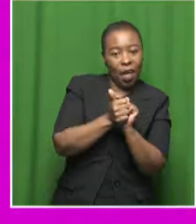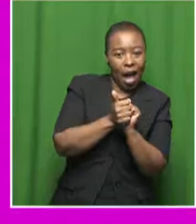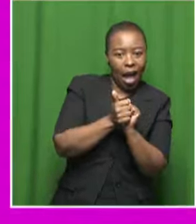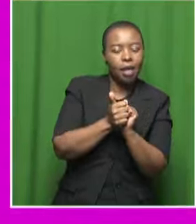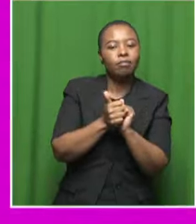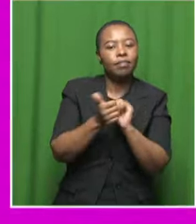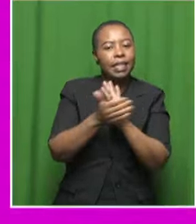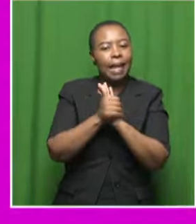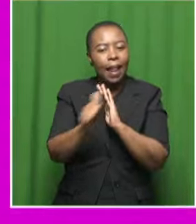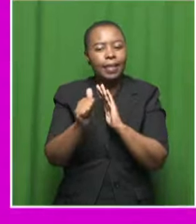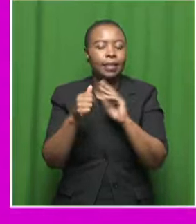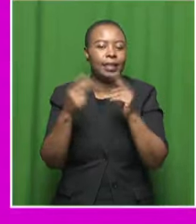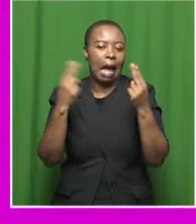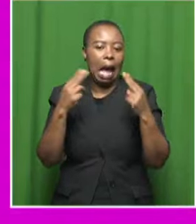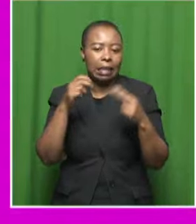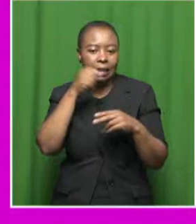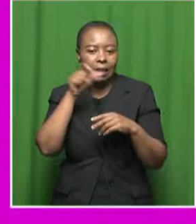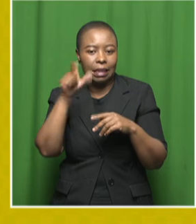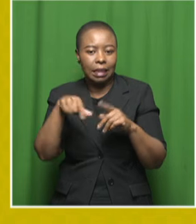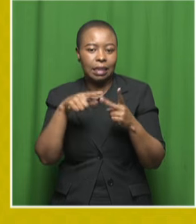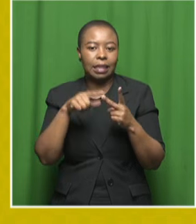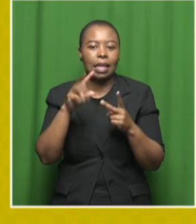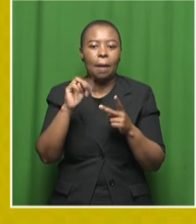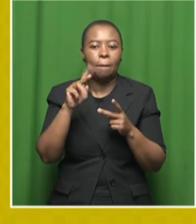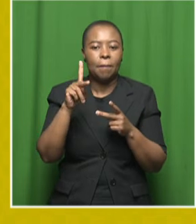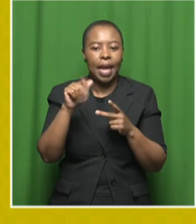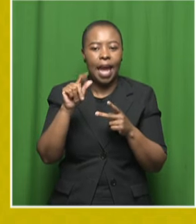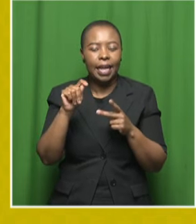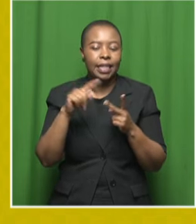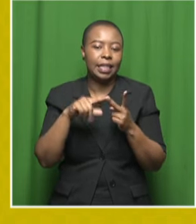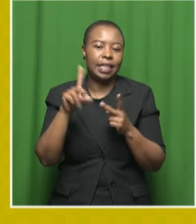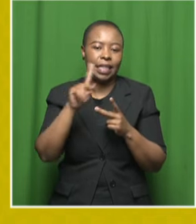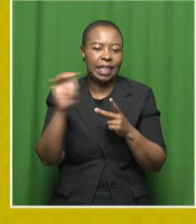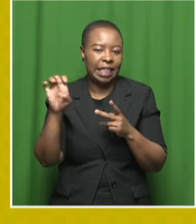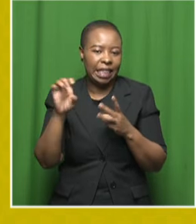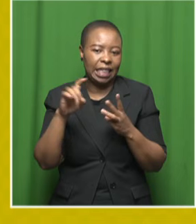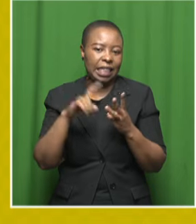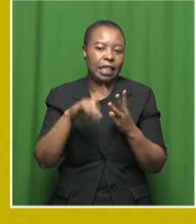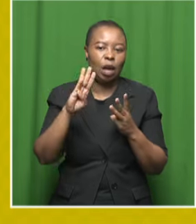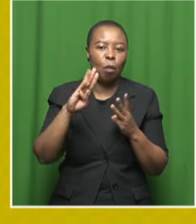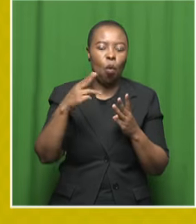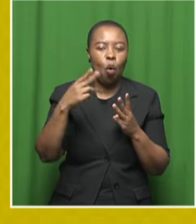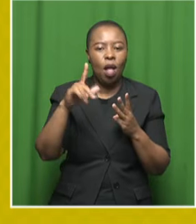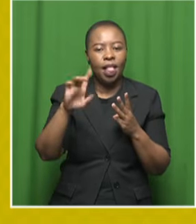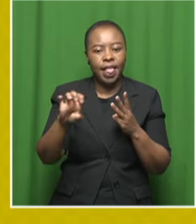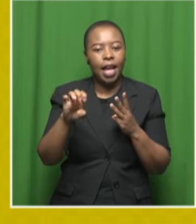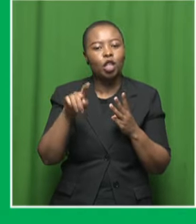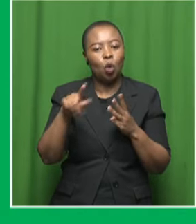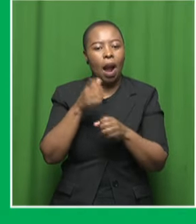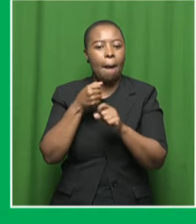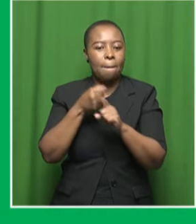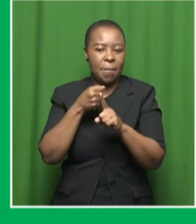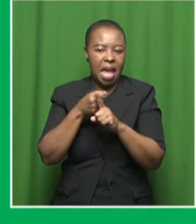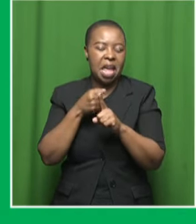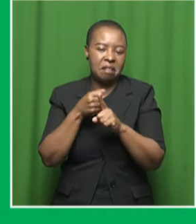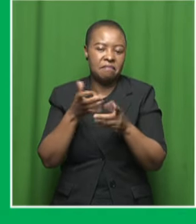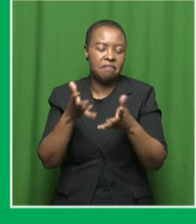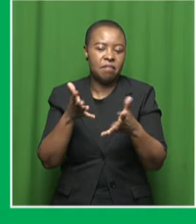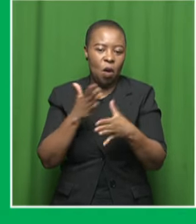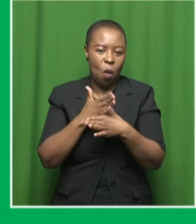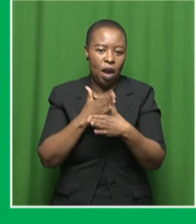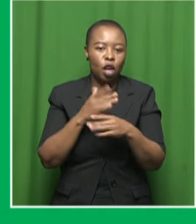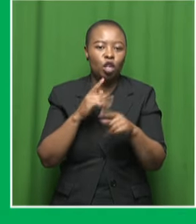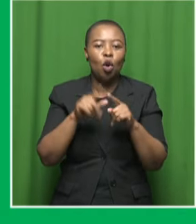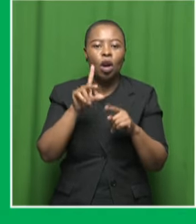South African artists including K-Mat, Dee Koala and Boohle, who create a compelling song that embodies the campaign's spirit at large. So on that note,